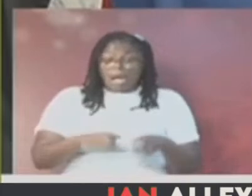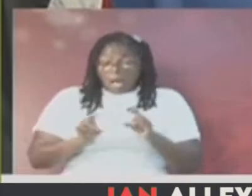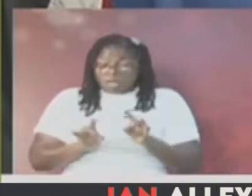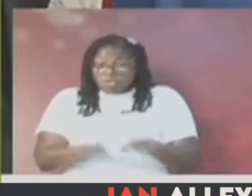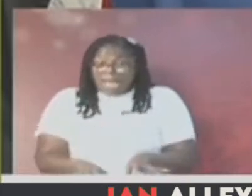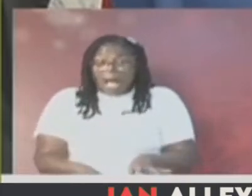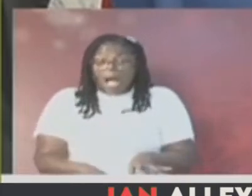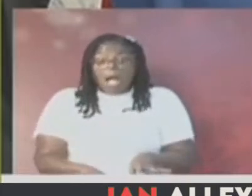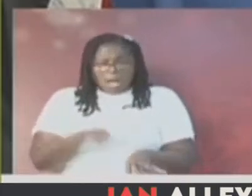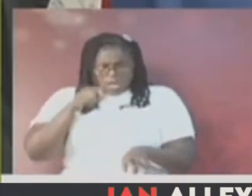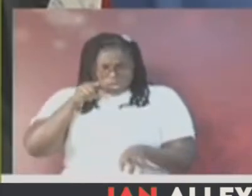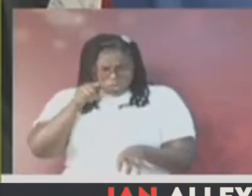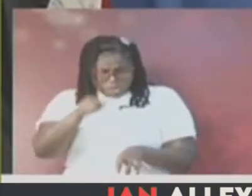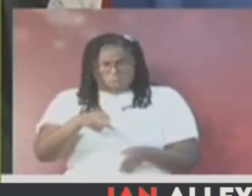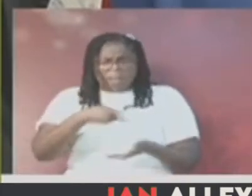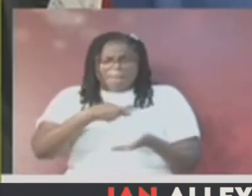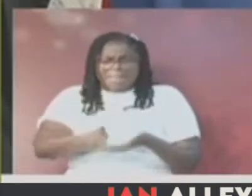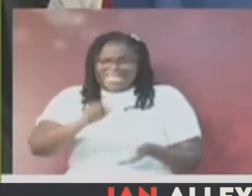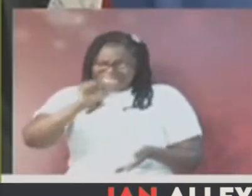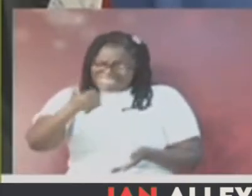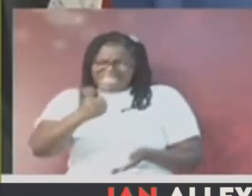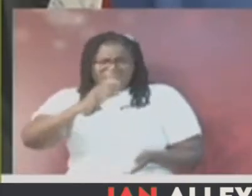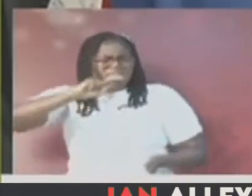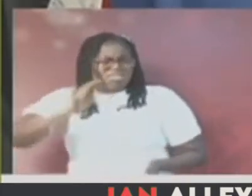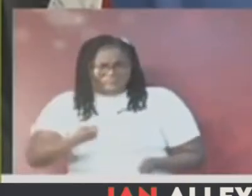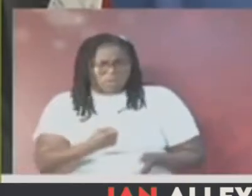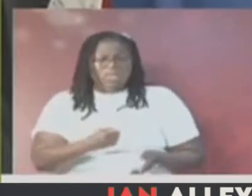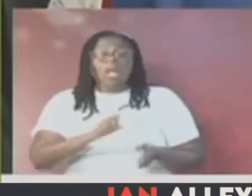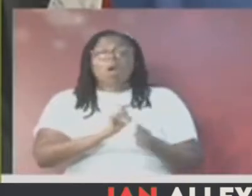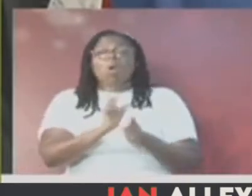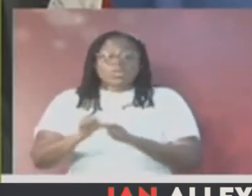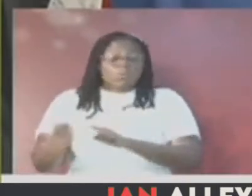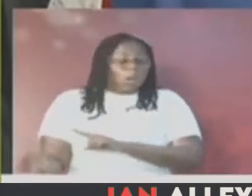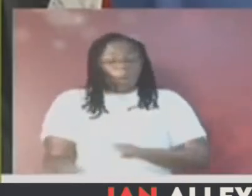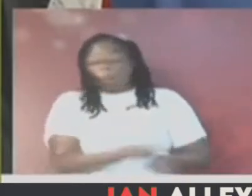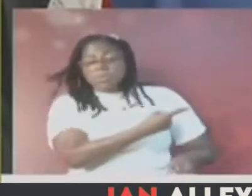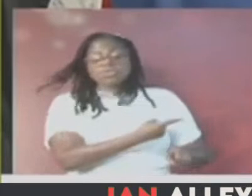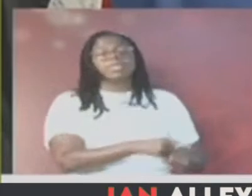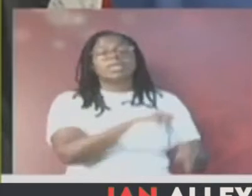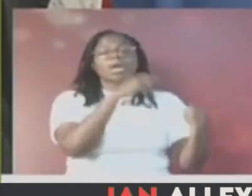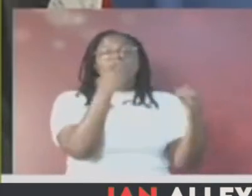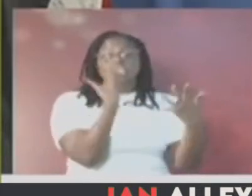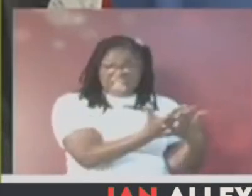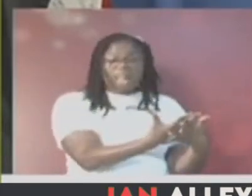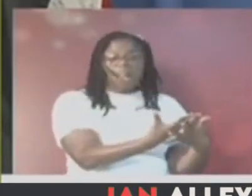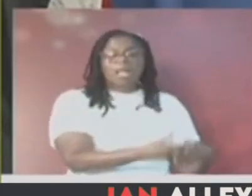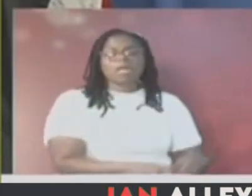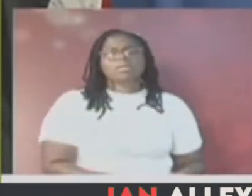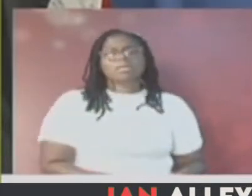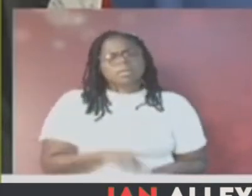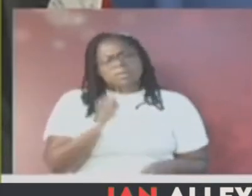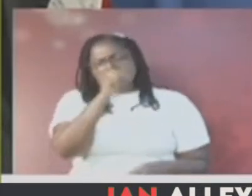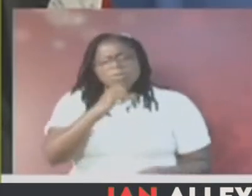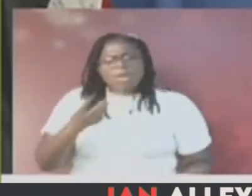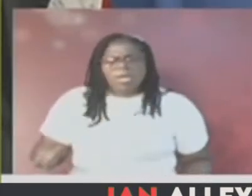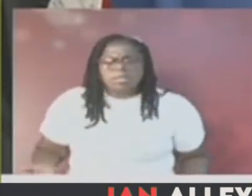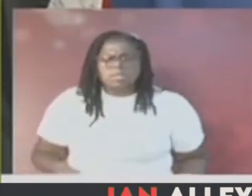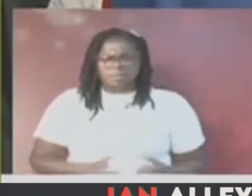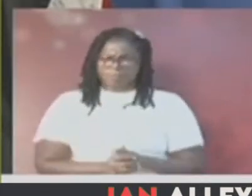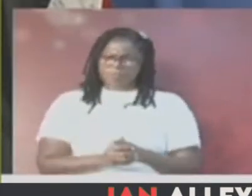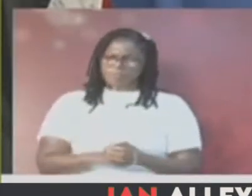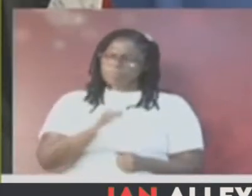Understand? It's not because the Australian government want to make Australians stateless. It's because they're trying